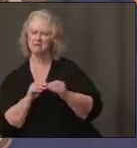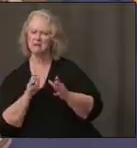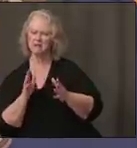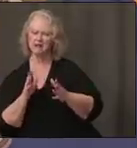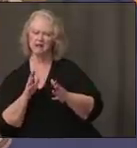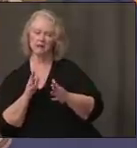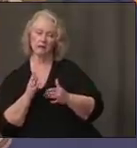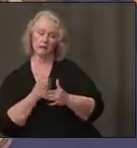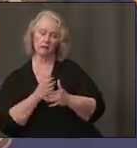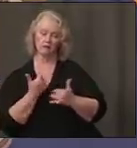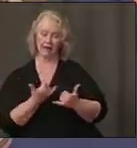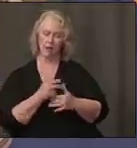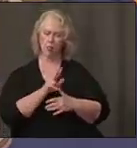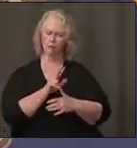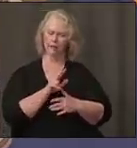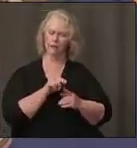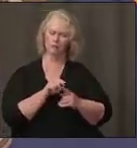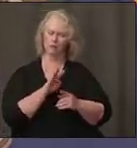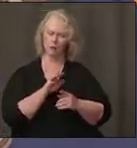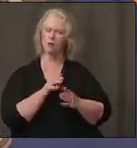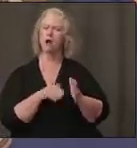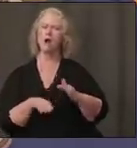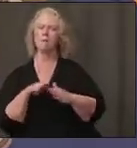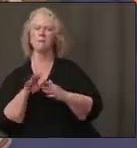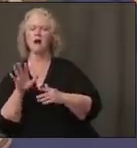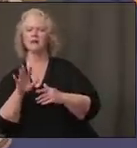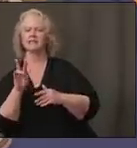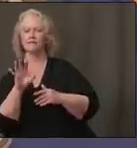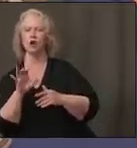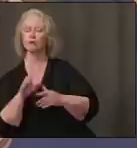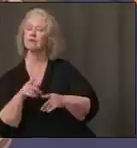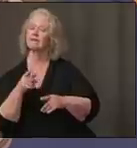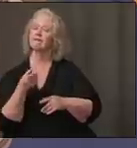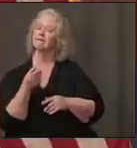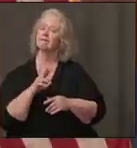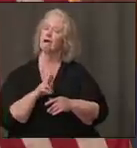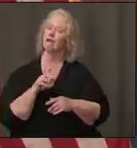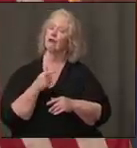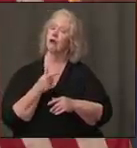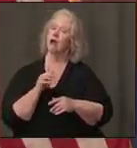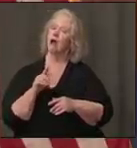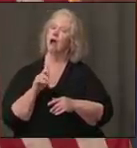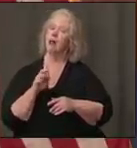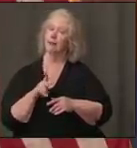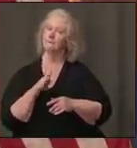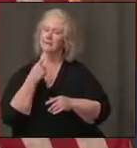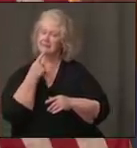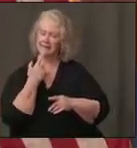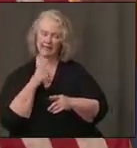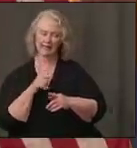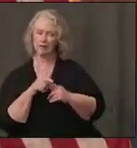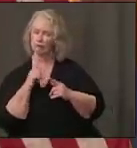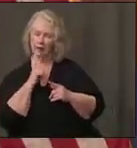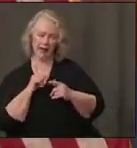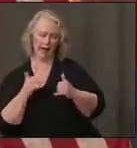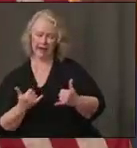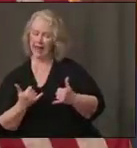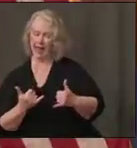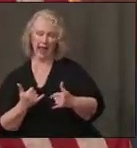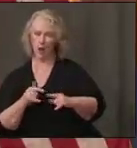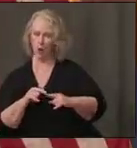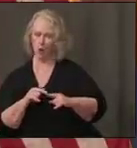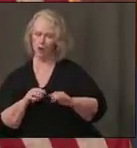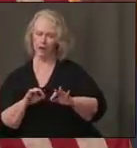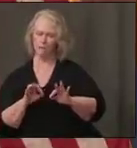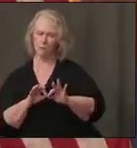to 700 people very soon. Yeah, and Dr. Gottlieb really made the key point, which is it's less about how much capacity we have today. It's really about, and